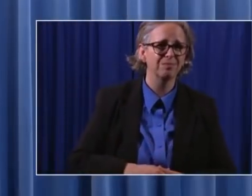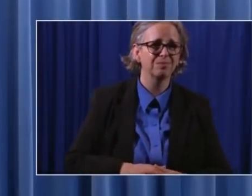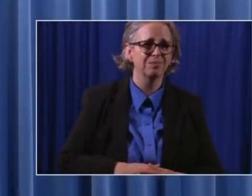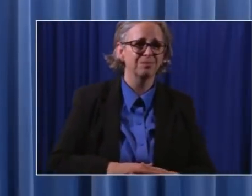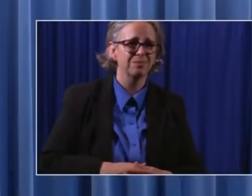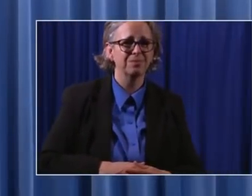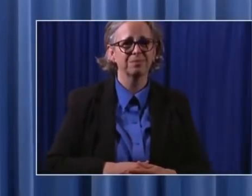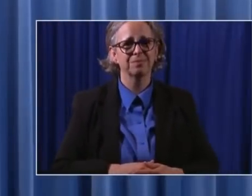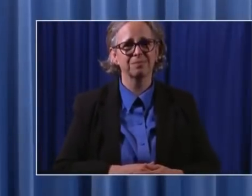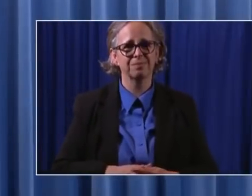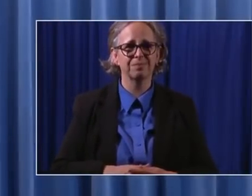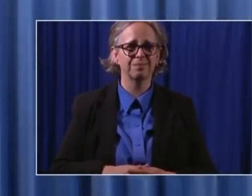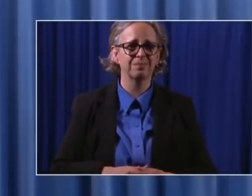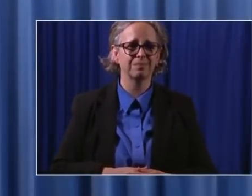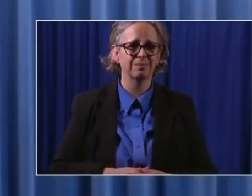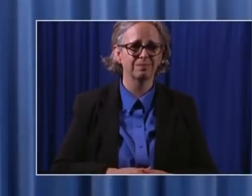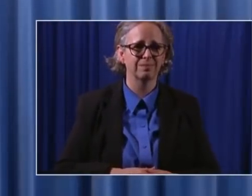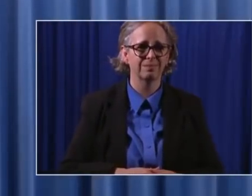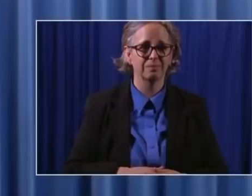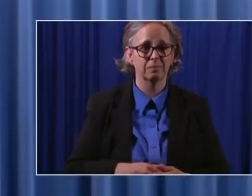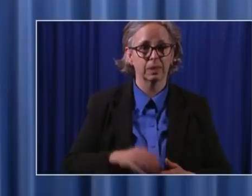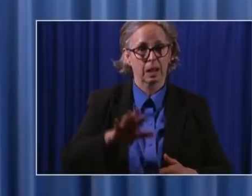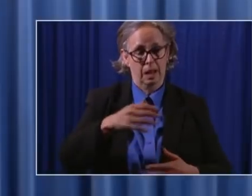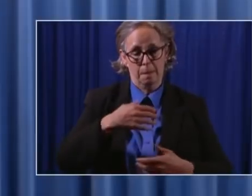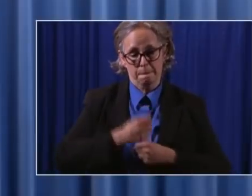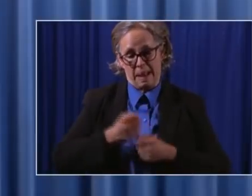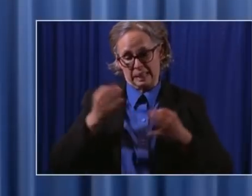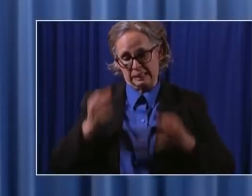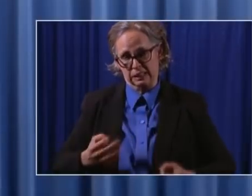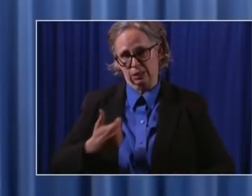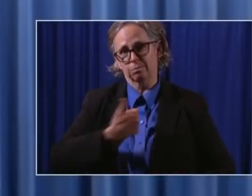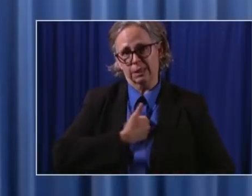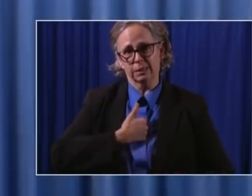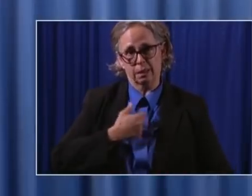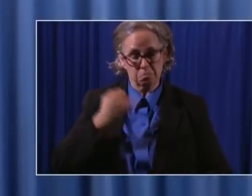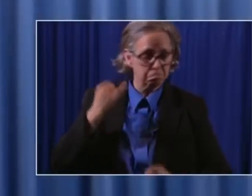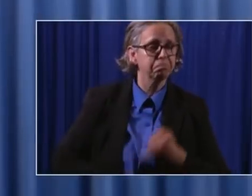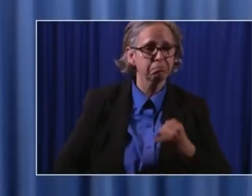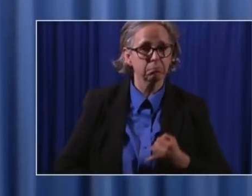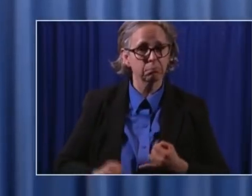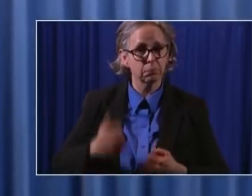buck stops with me. I'll make the decisions. But what